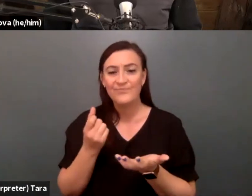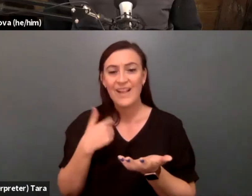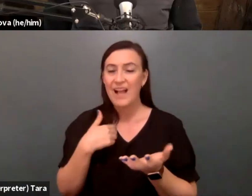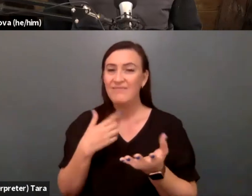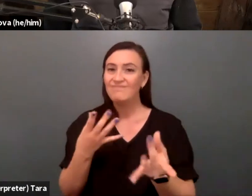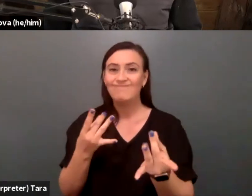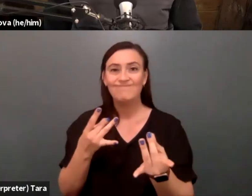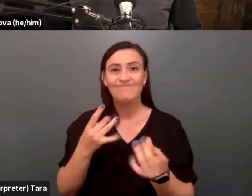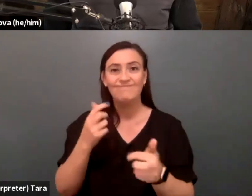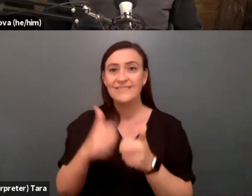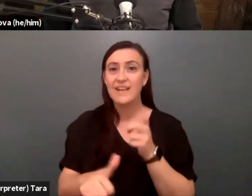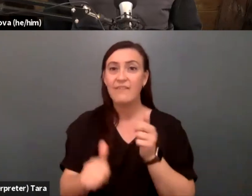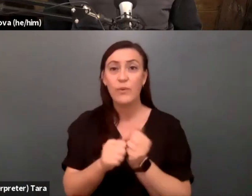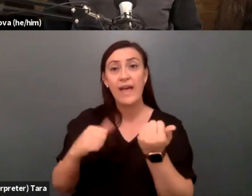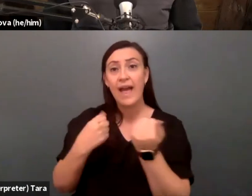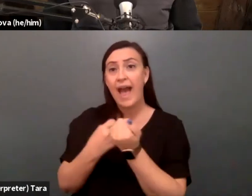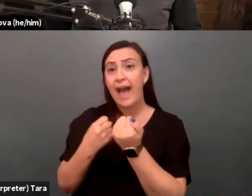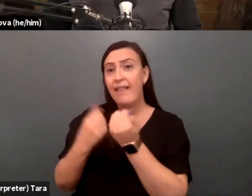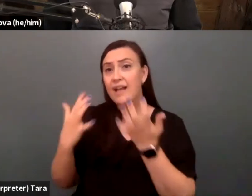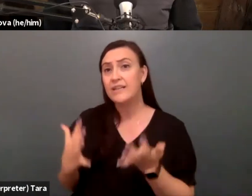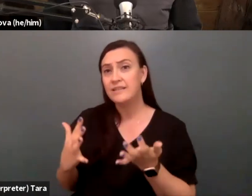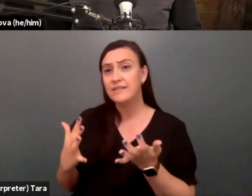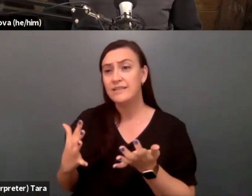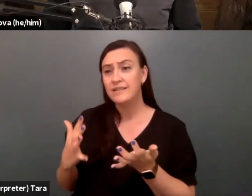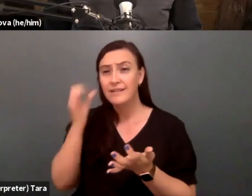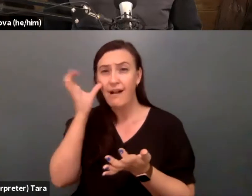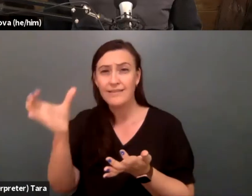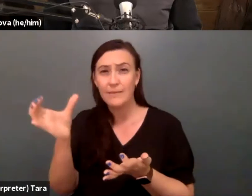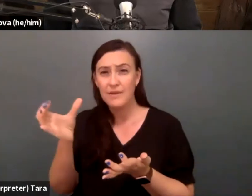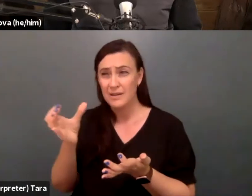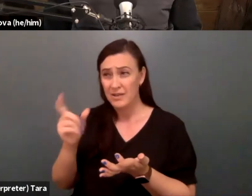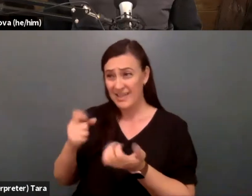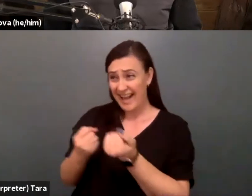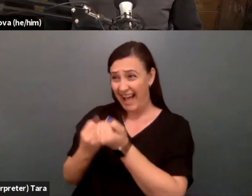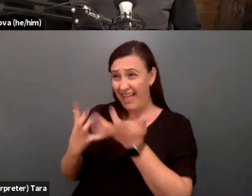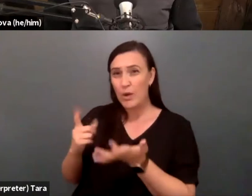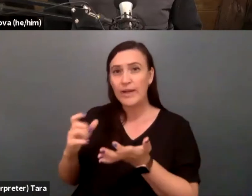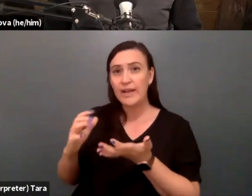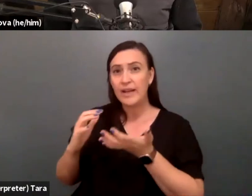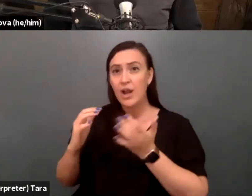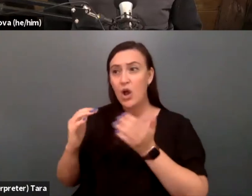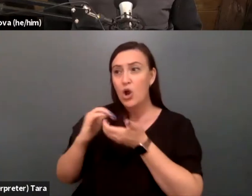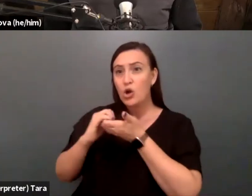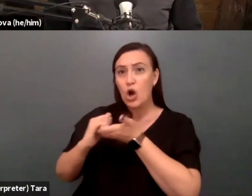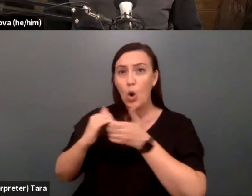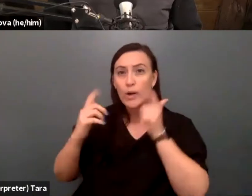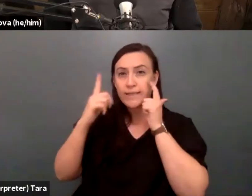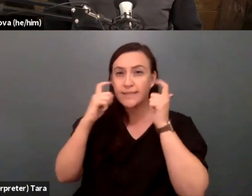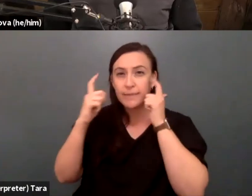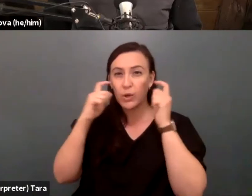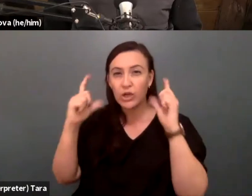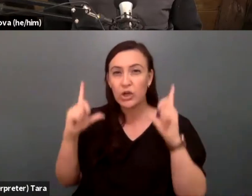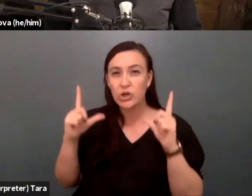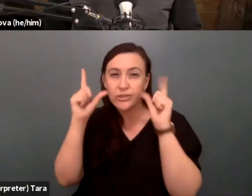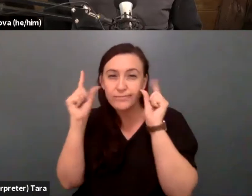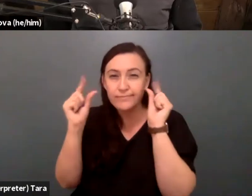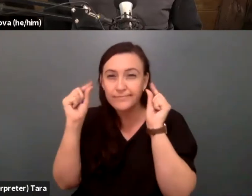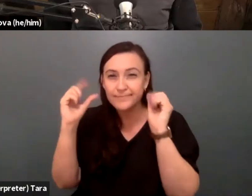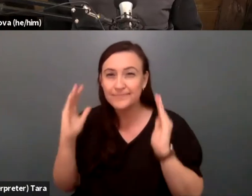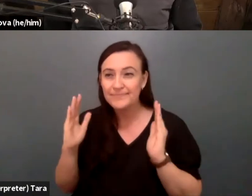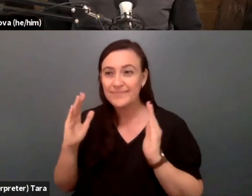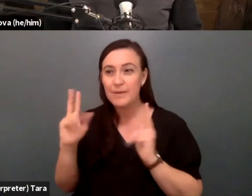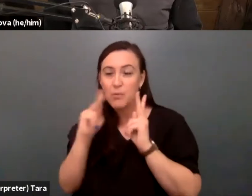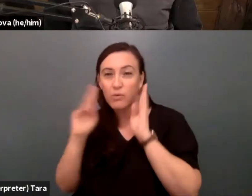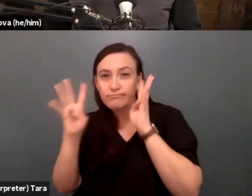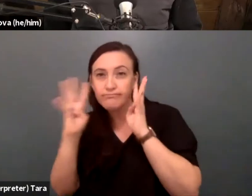allyship as well. Like, who needs an ally? We need co-conspirators. We need folk on the, with some skin in the game, people, as David